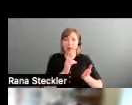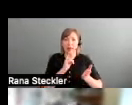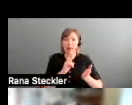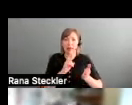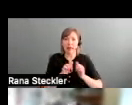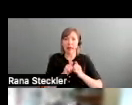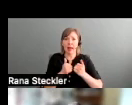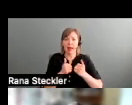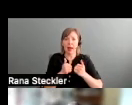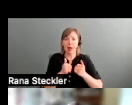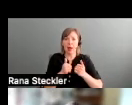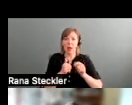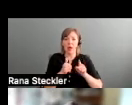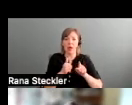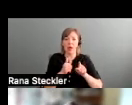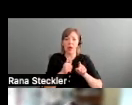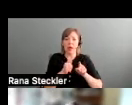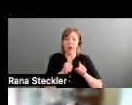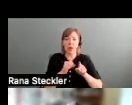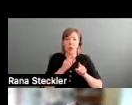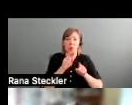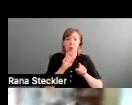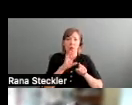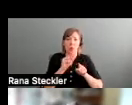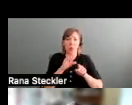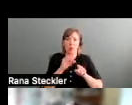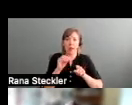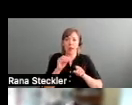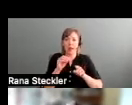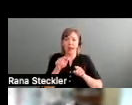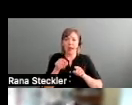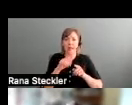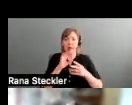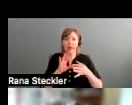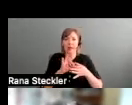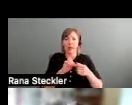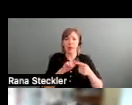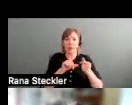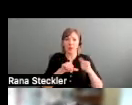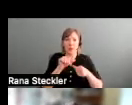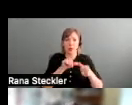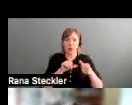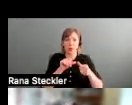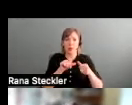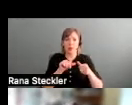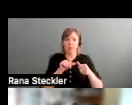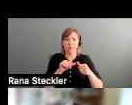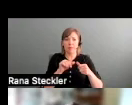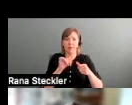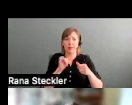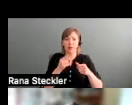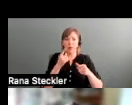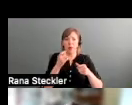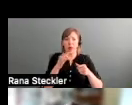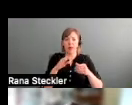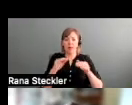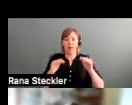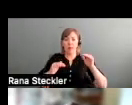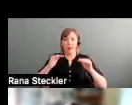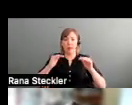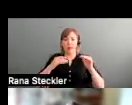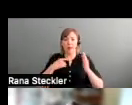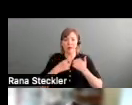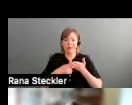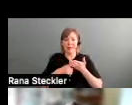is how abolition and reform are connected to each other. And I think that's one of the kind of pendulums that was discussed in the